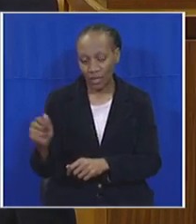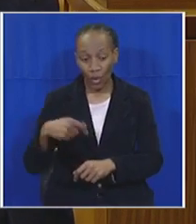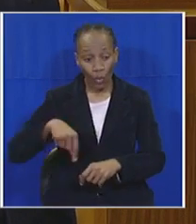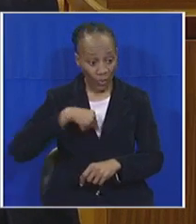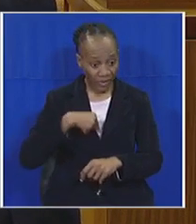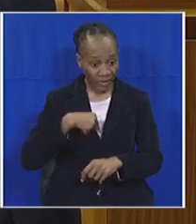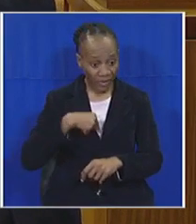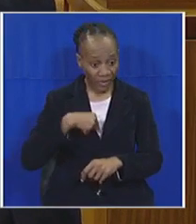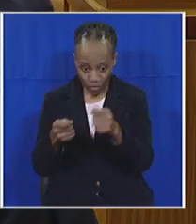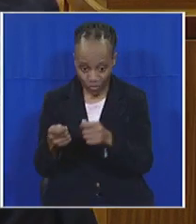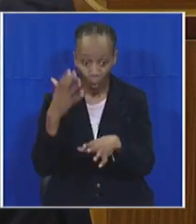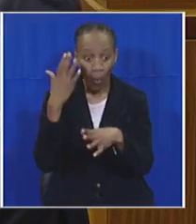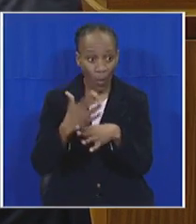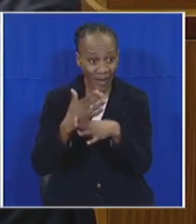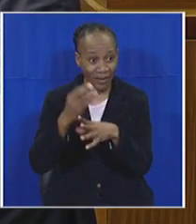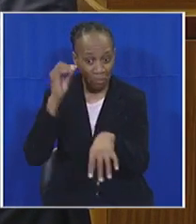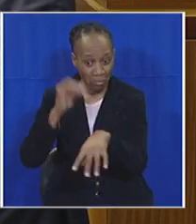no jobs for pals.